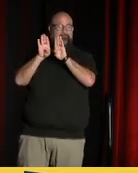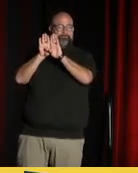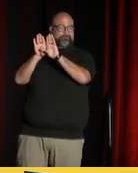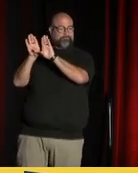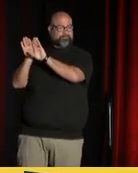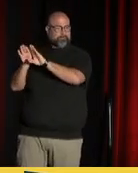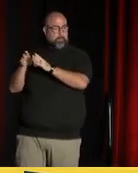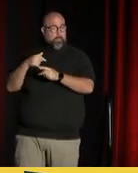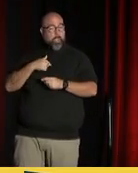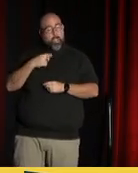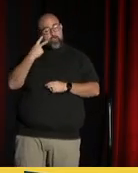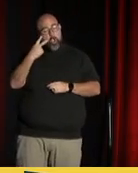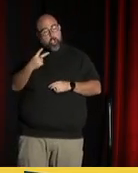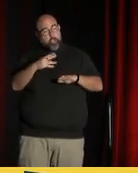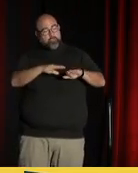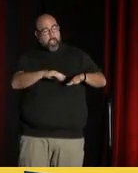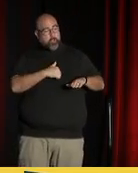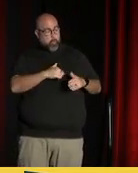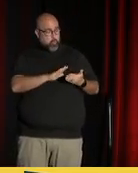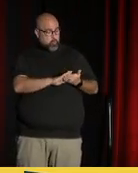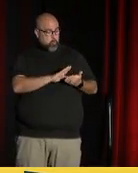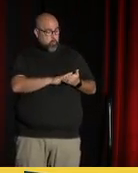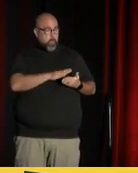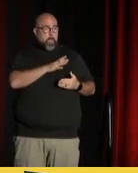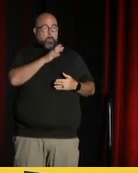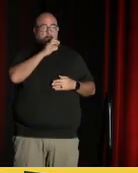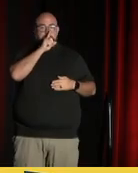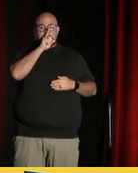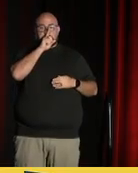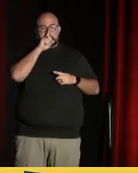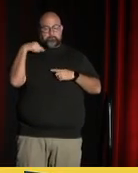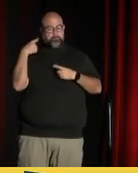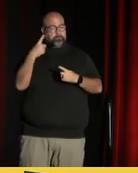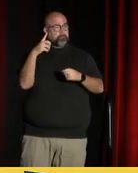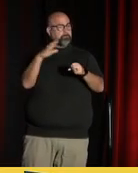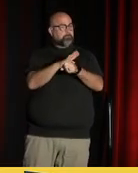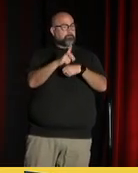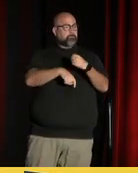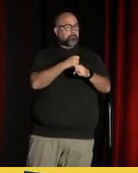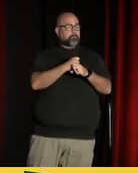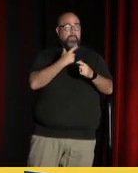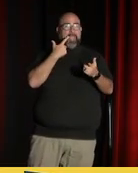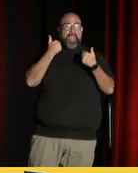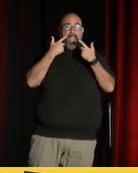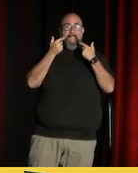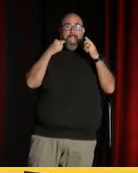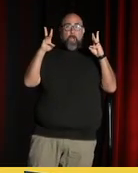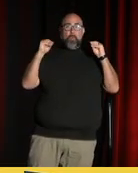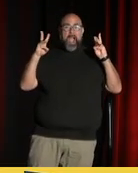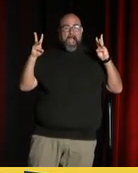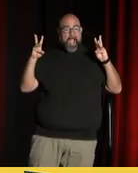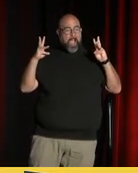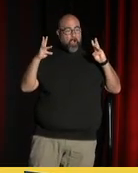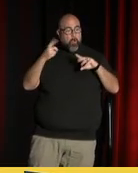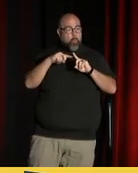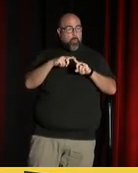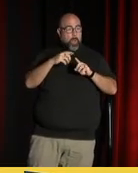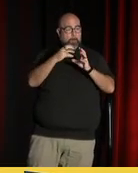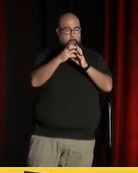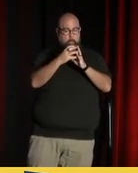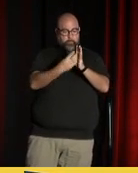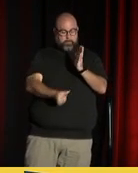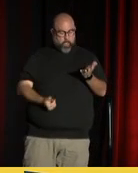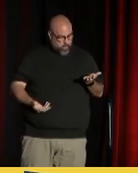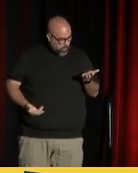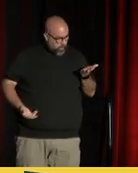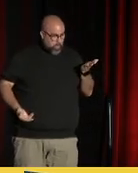watched a child in a school who hasn't said a word the entire year laugh and go, wow, when a ball disappears in their